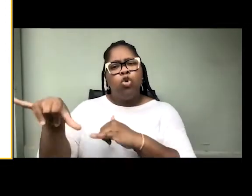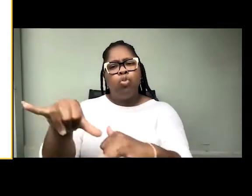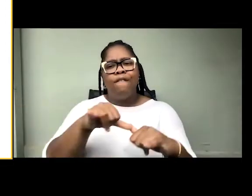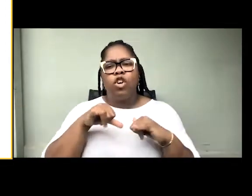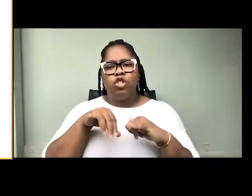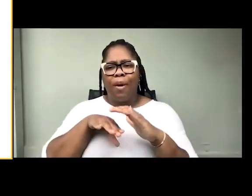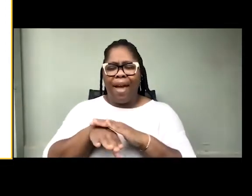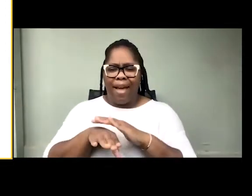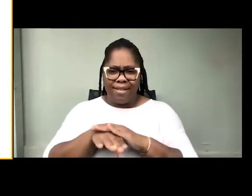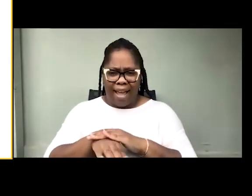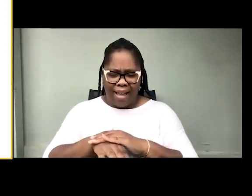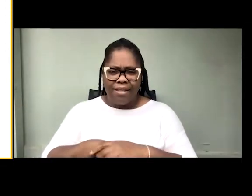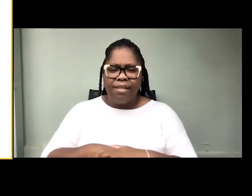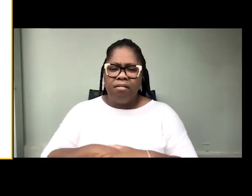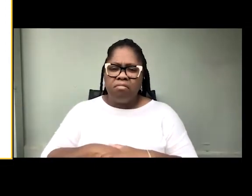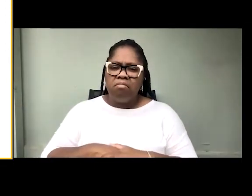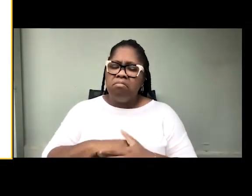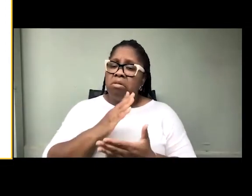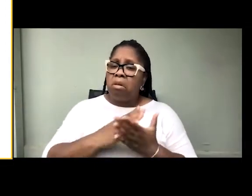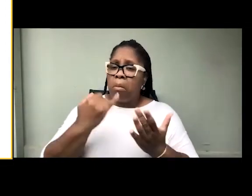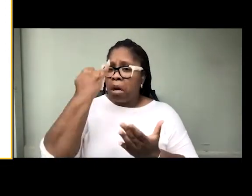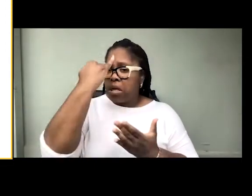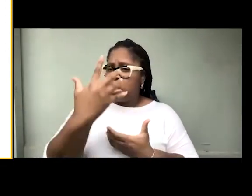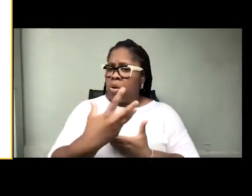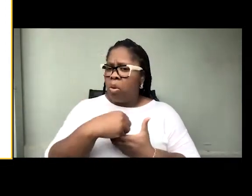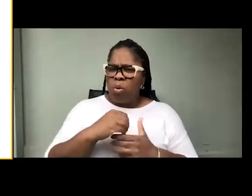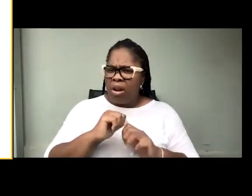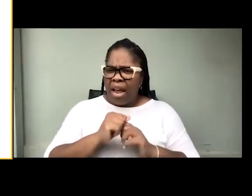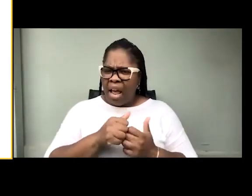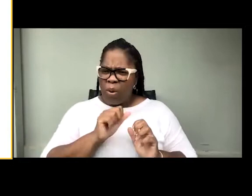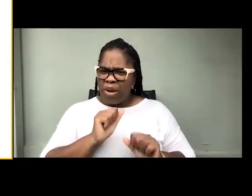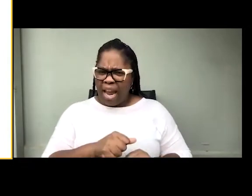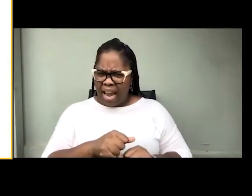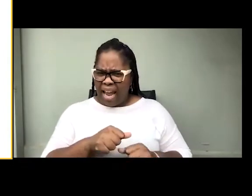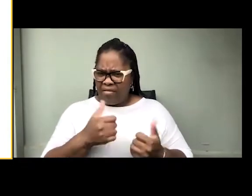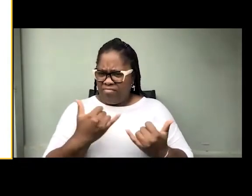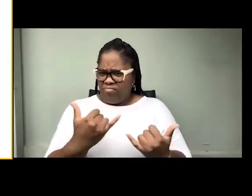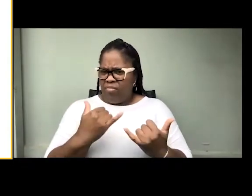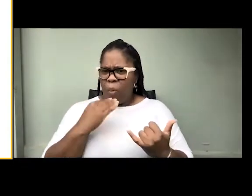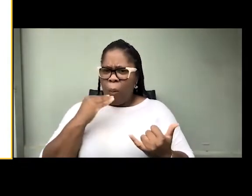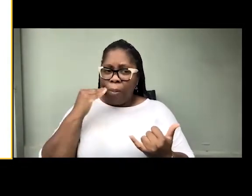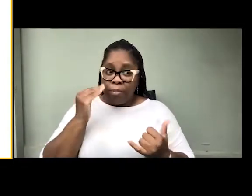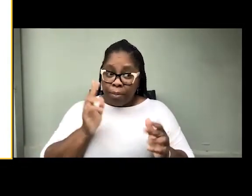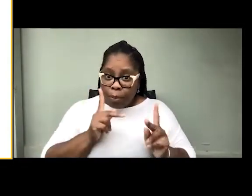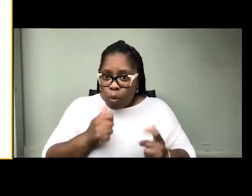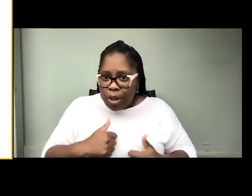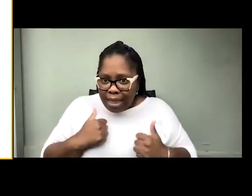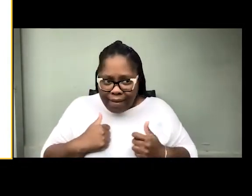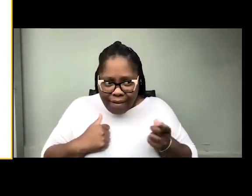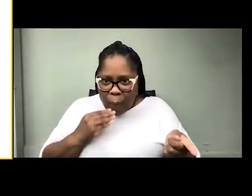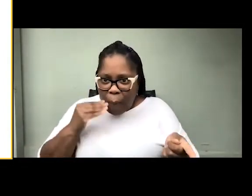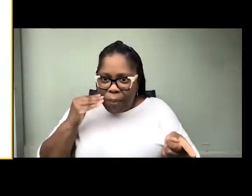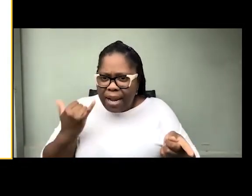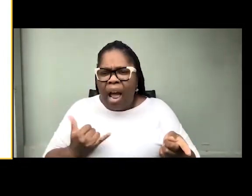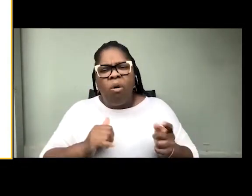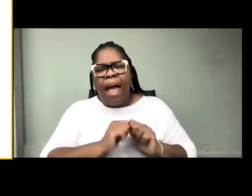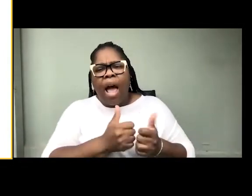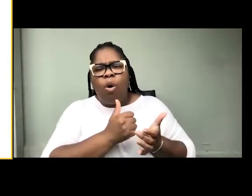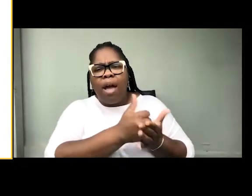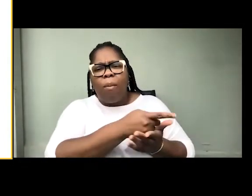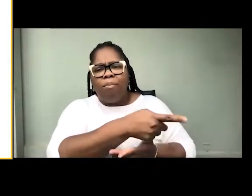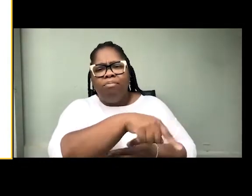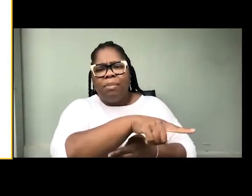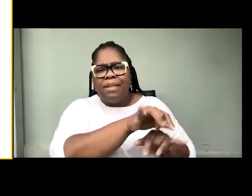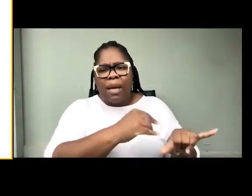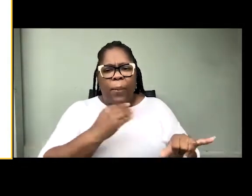say. So we have some initiatives in here for how can we make existing homes, people who are in their homes and want to stay there, how can we make their